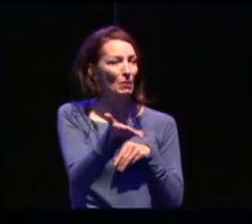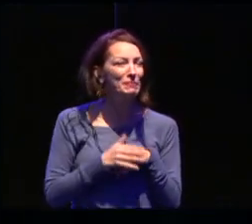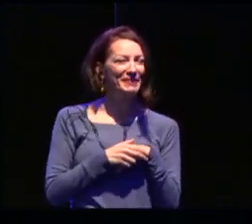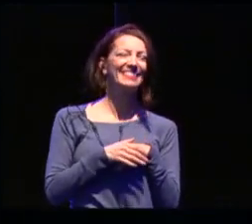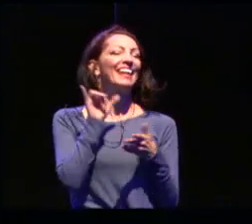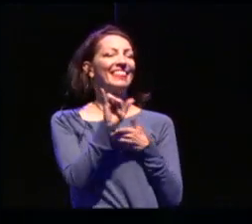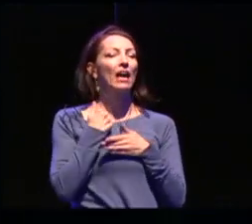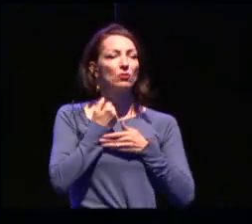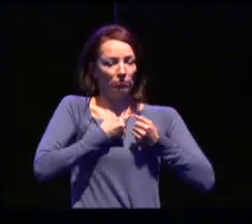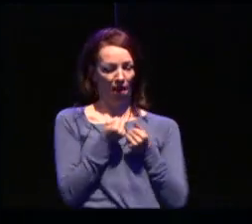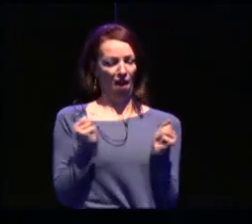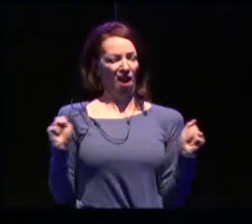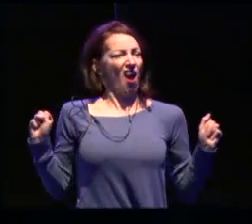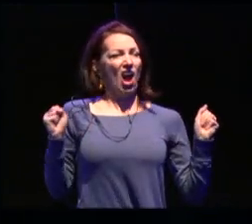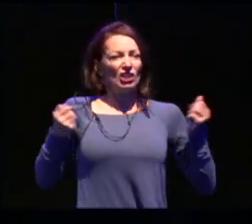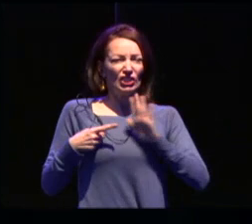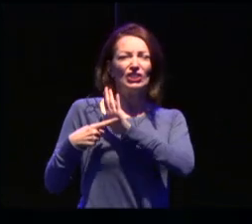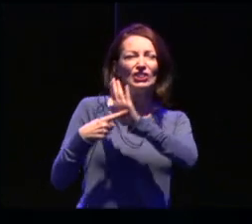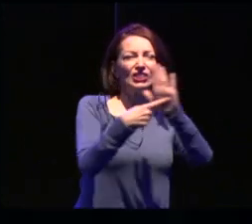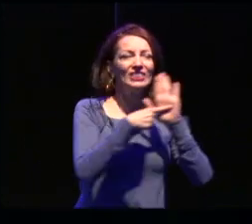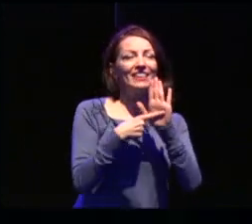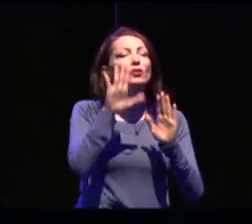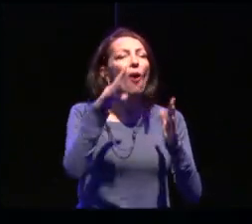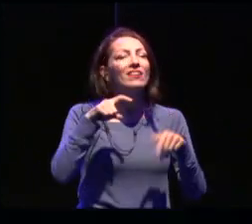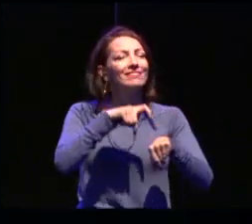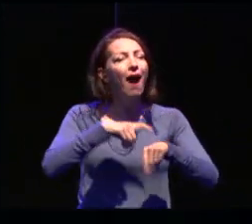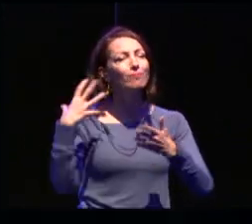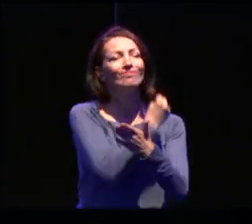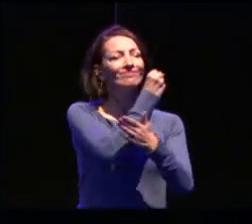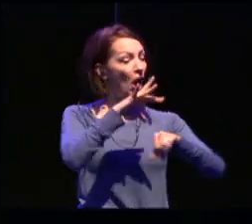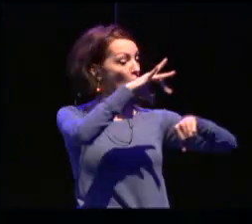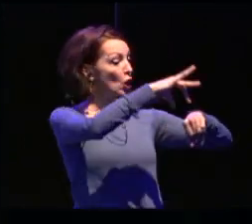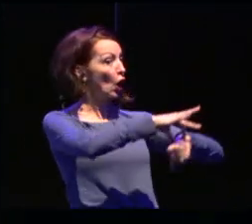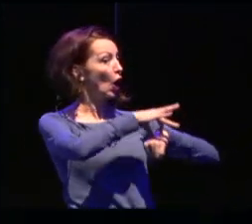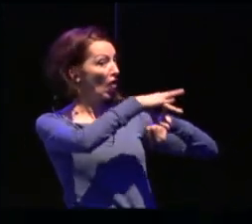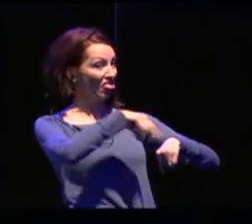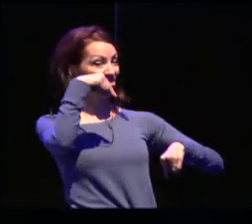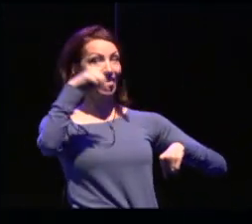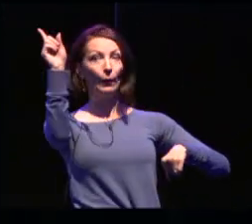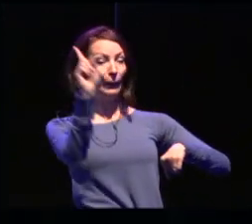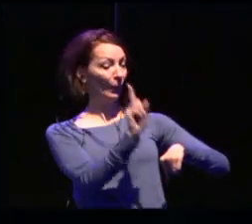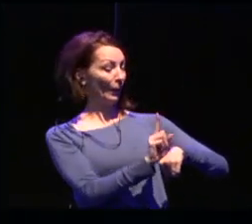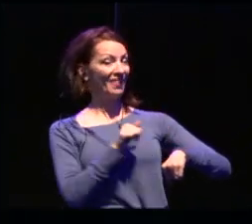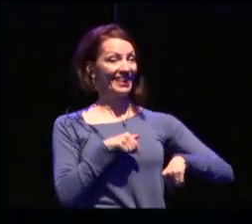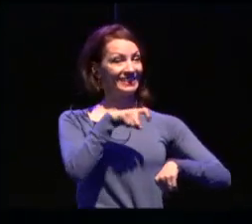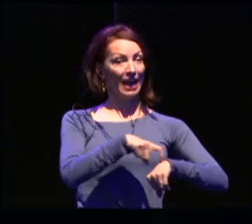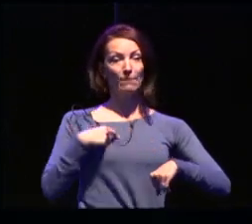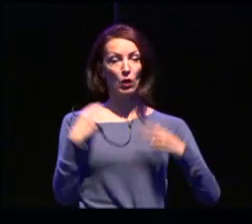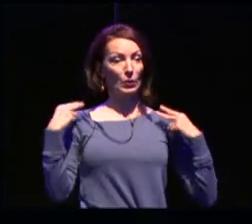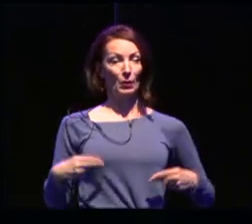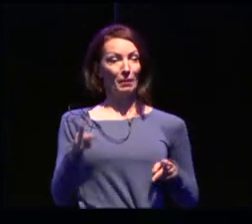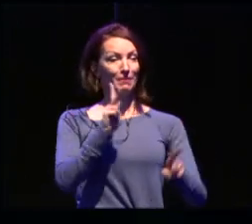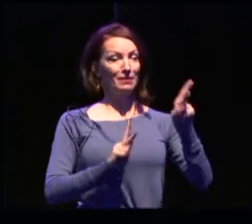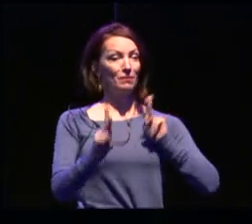and that you set it free. So that your time on planet Earth, your time in human incarnation, is a